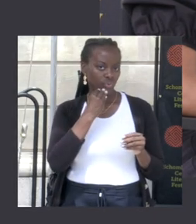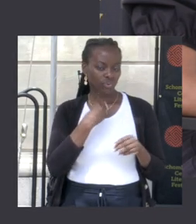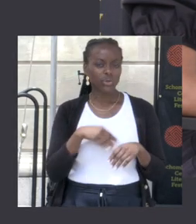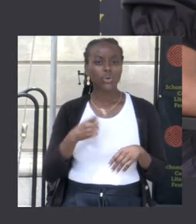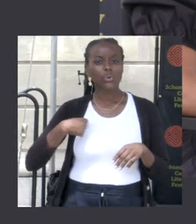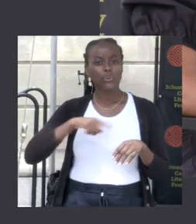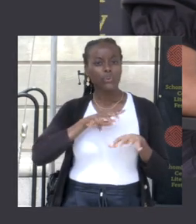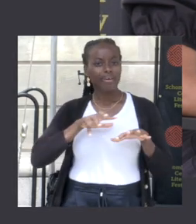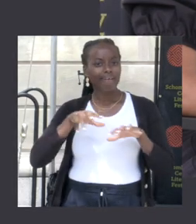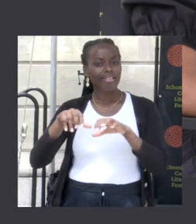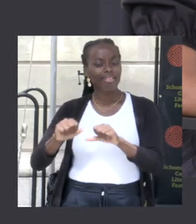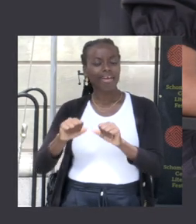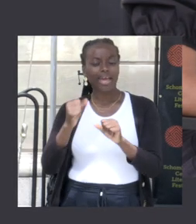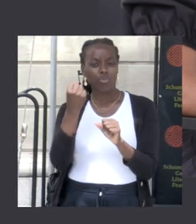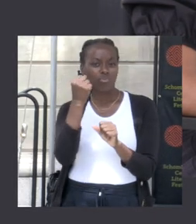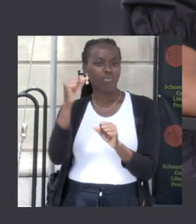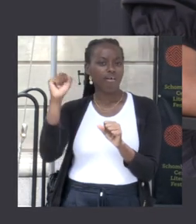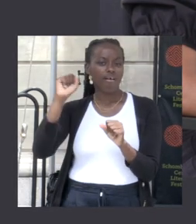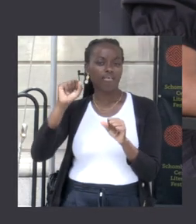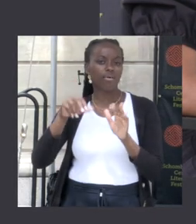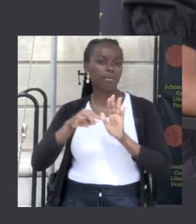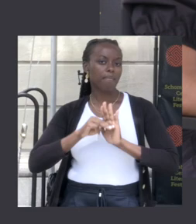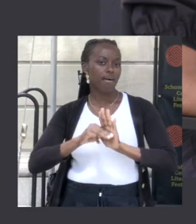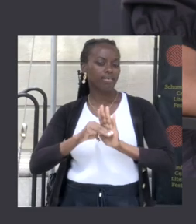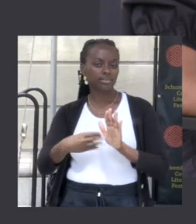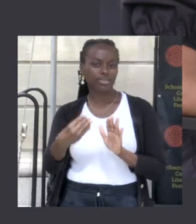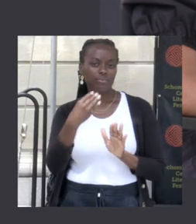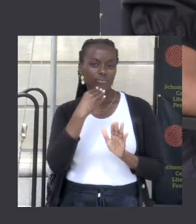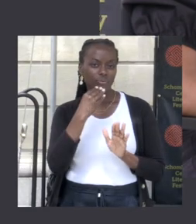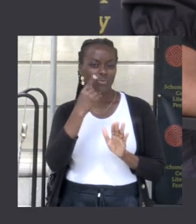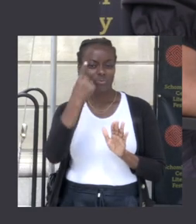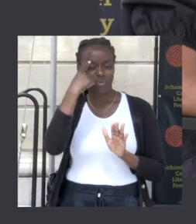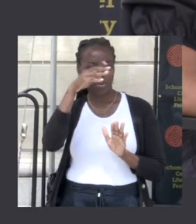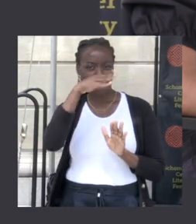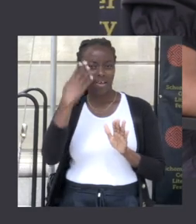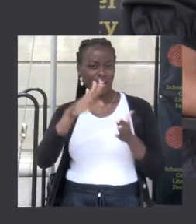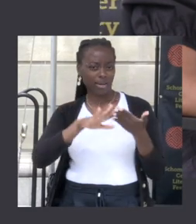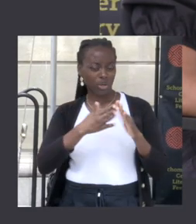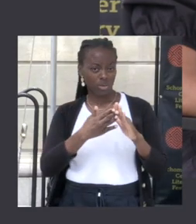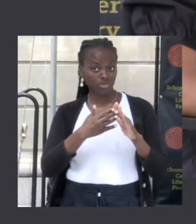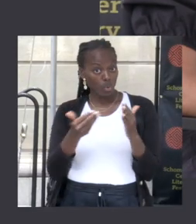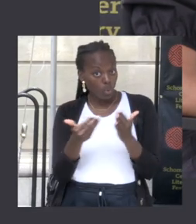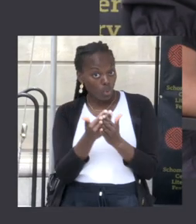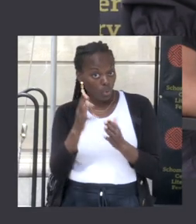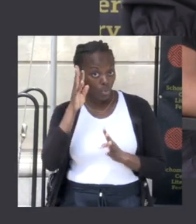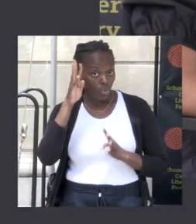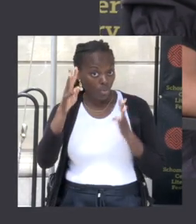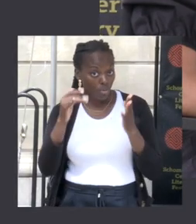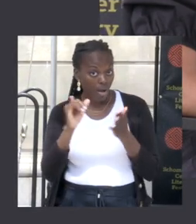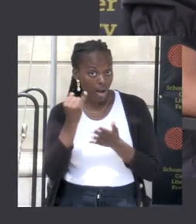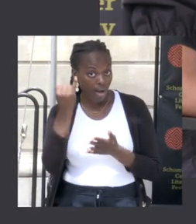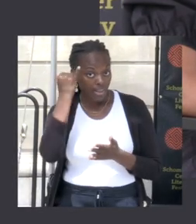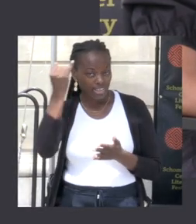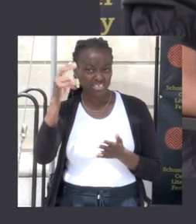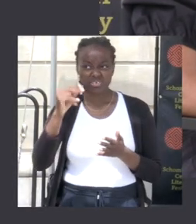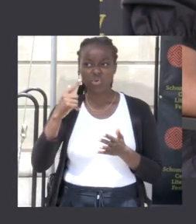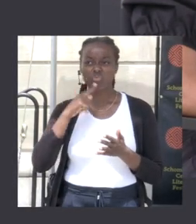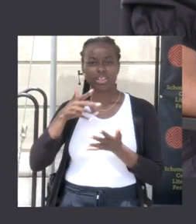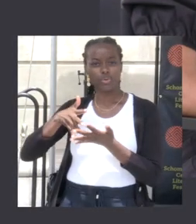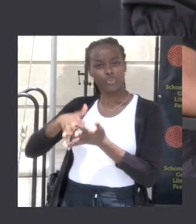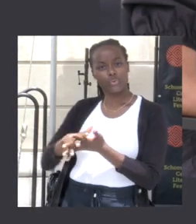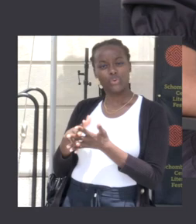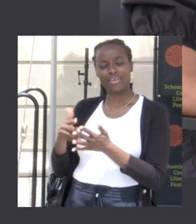food, health, and wellness for Black communities, revolutionary not in their newness, but also in their rootedness in ancient African